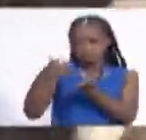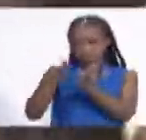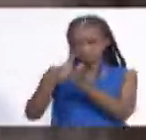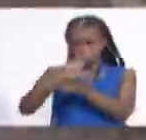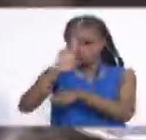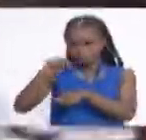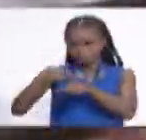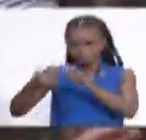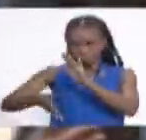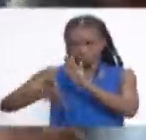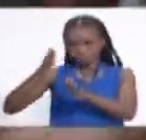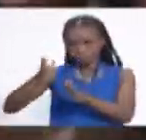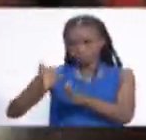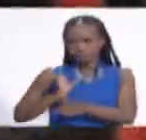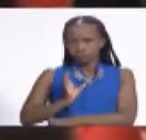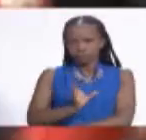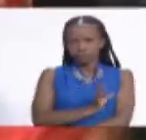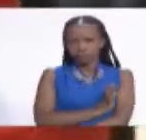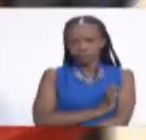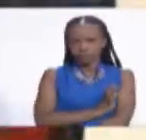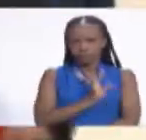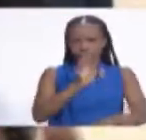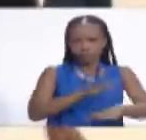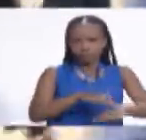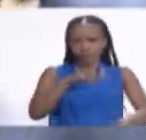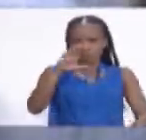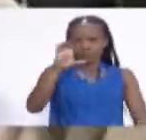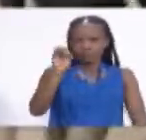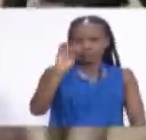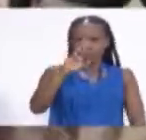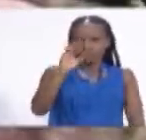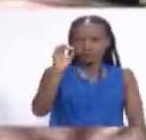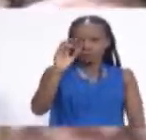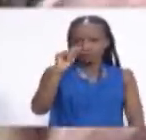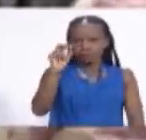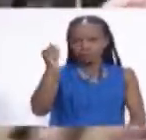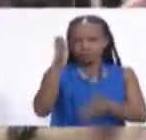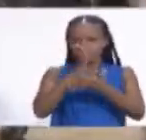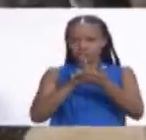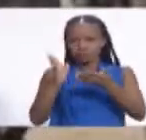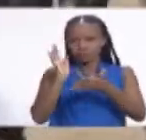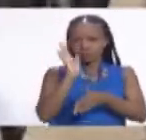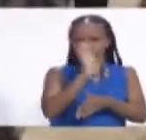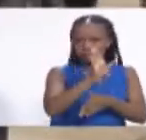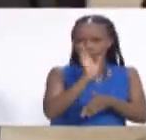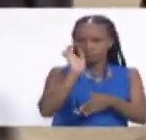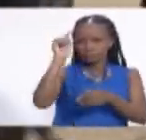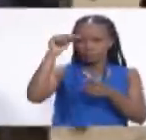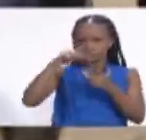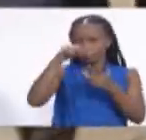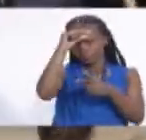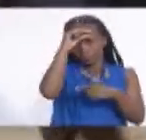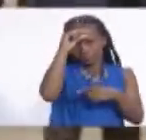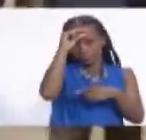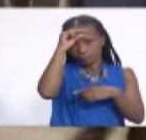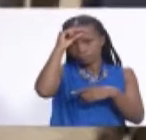National Emergency Response Committee on coronavirus as a part of its mandate to advise the government on insurance